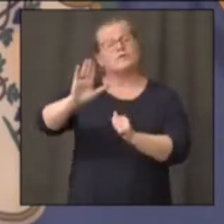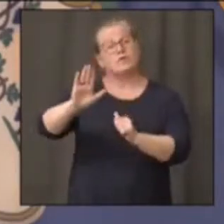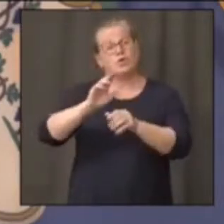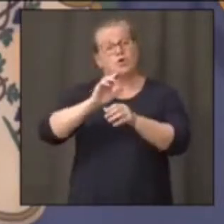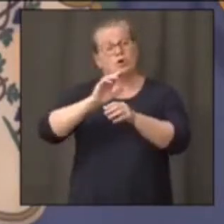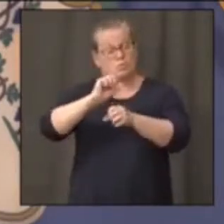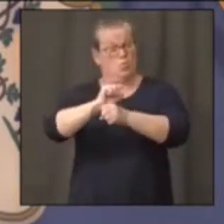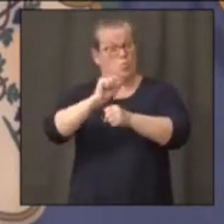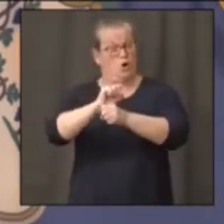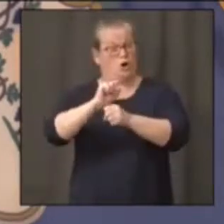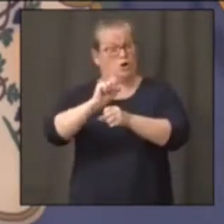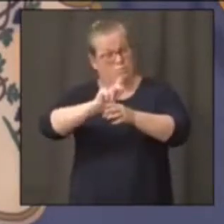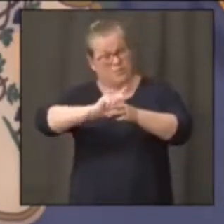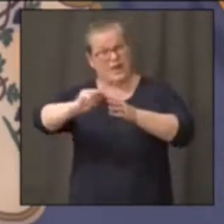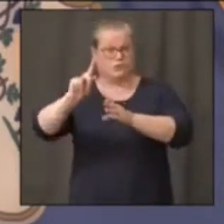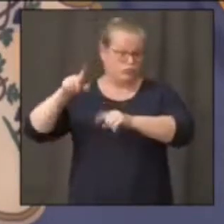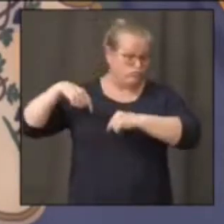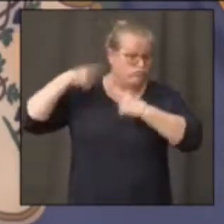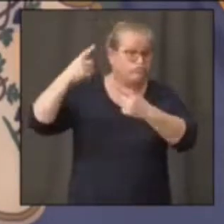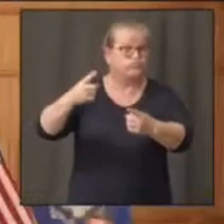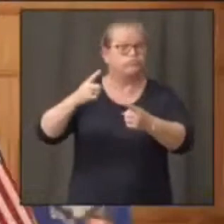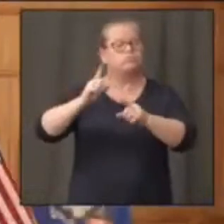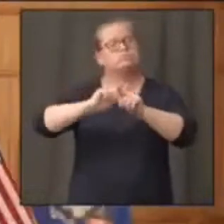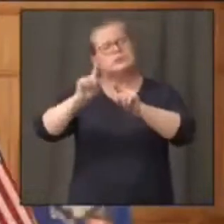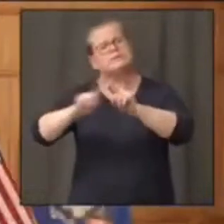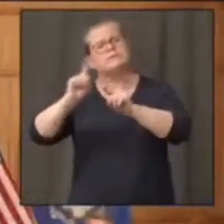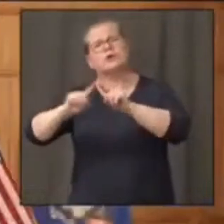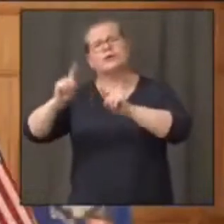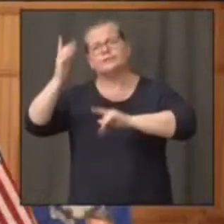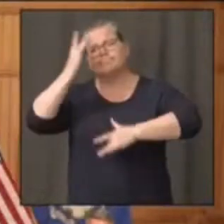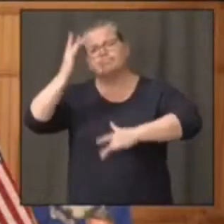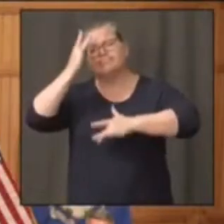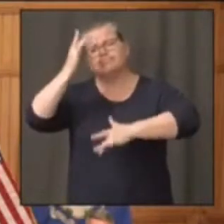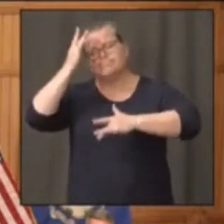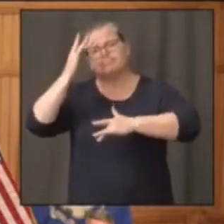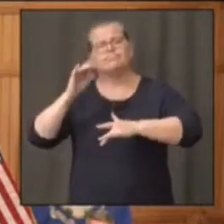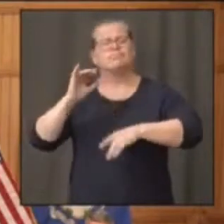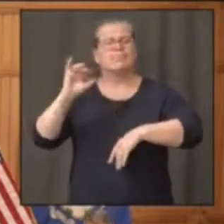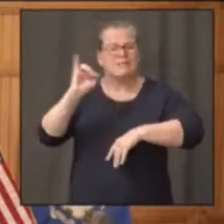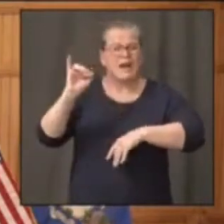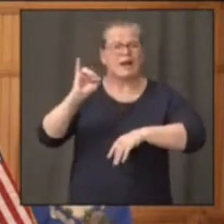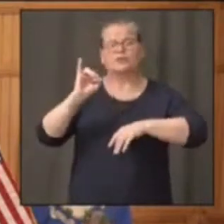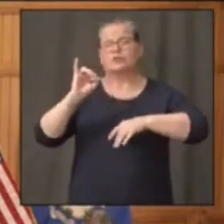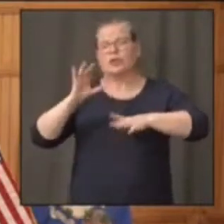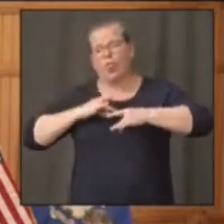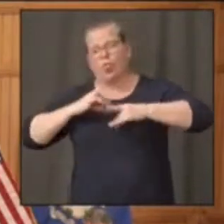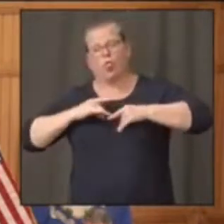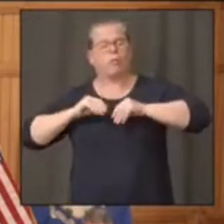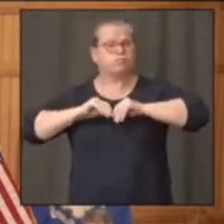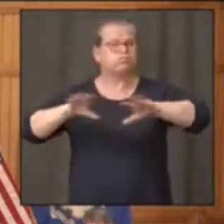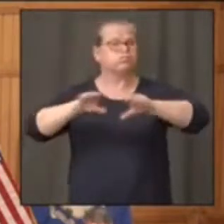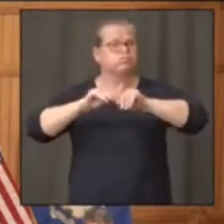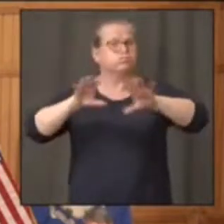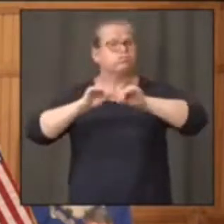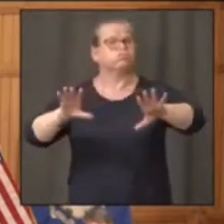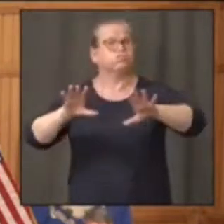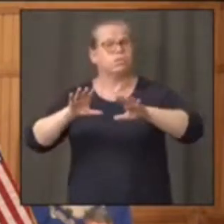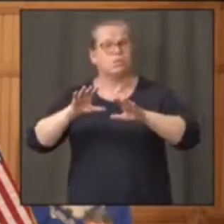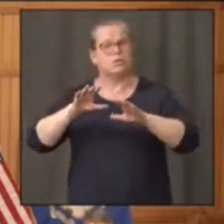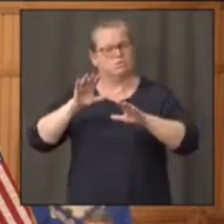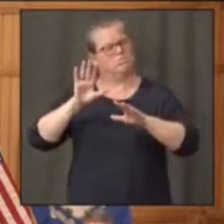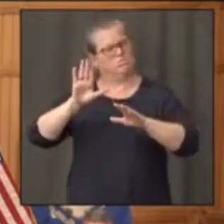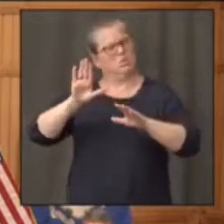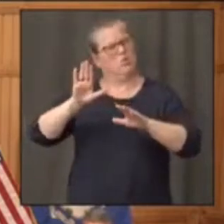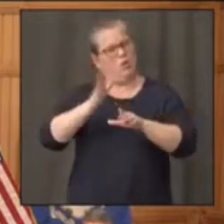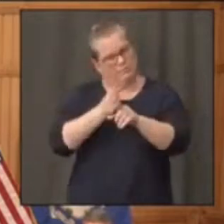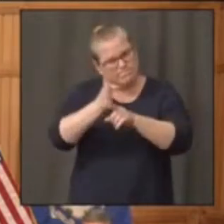Anything surprise you regarding COVID over the last 6 weeks, what we hadn't expected? Well, thank you very much,